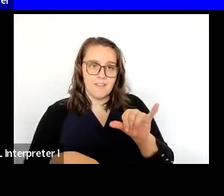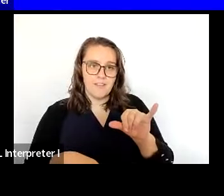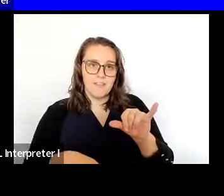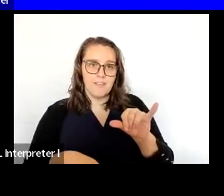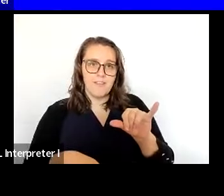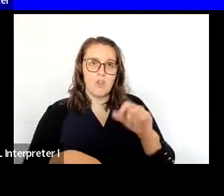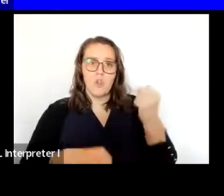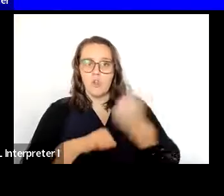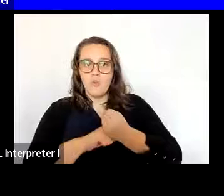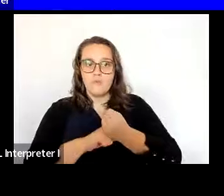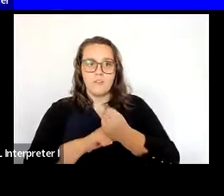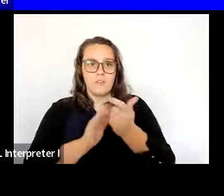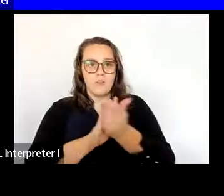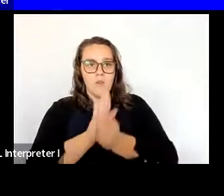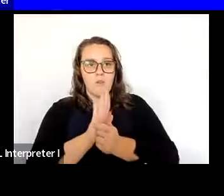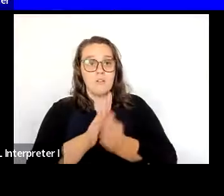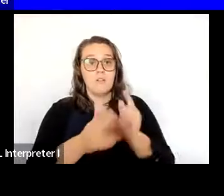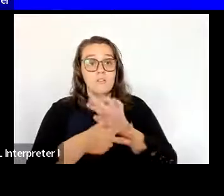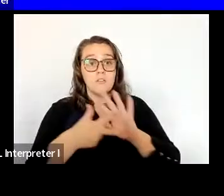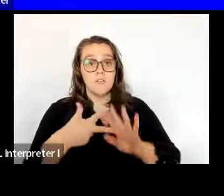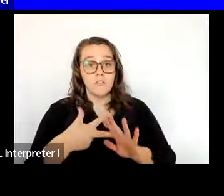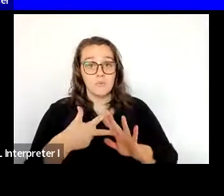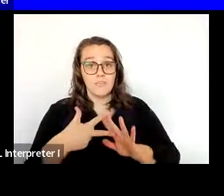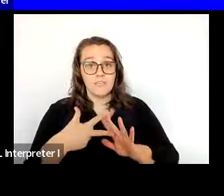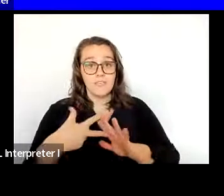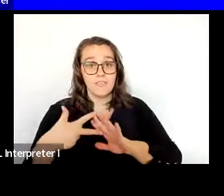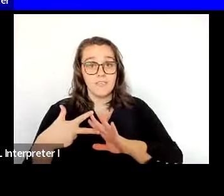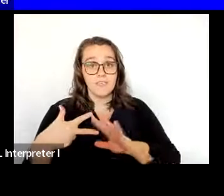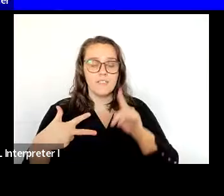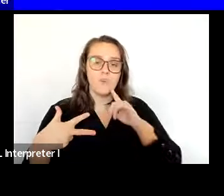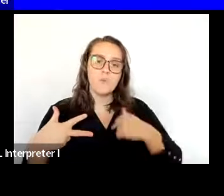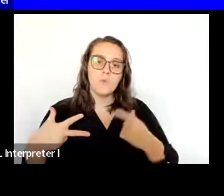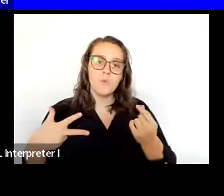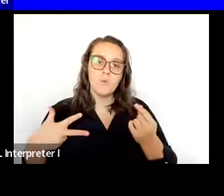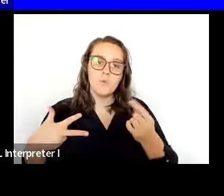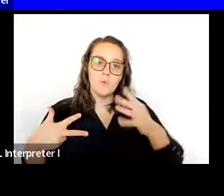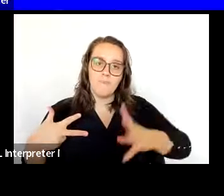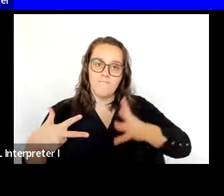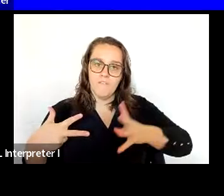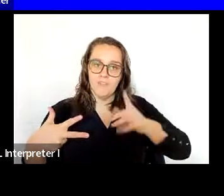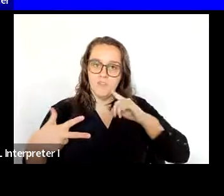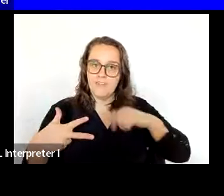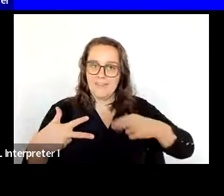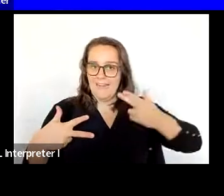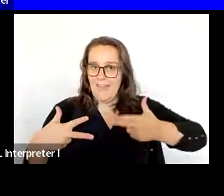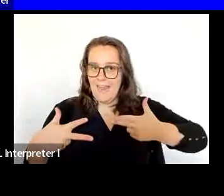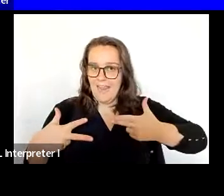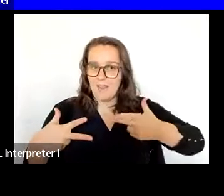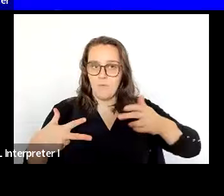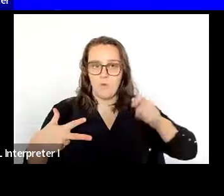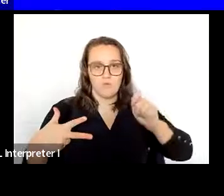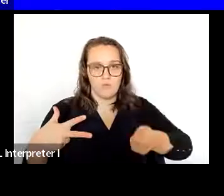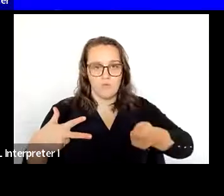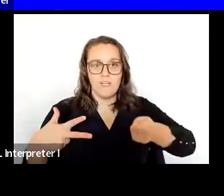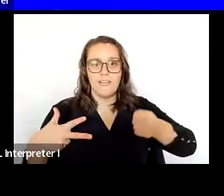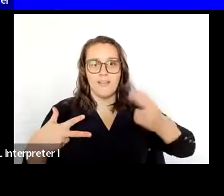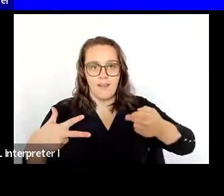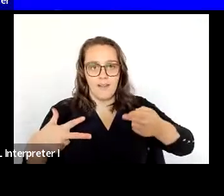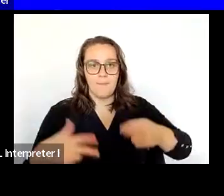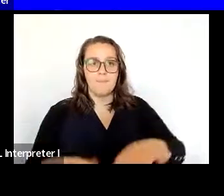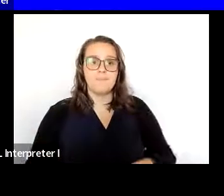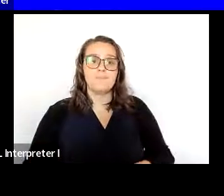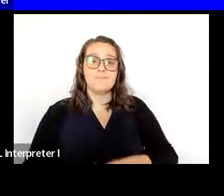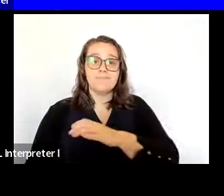There are 3 major steps required under the current law to officially name or rename a street. The committee has found over the past